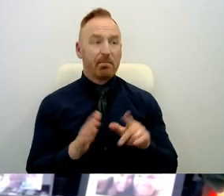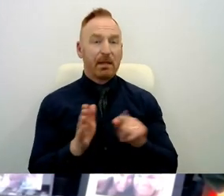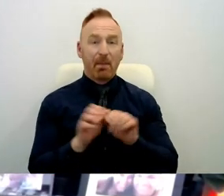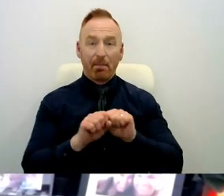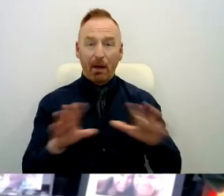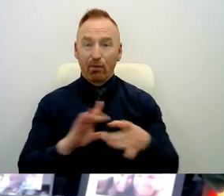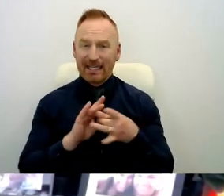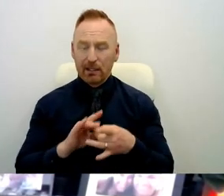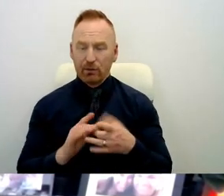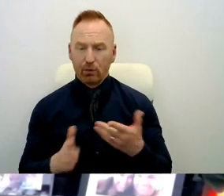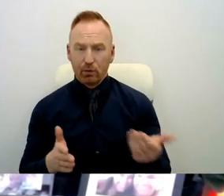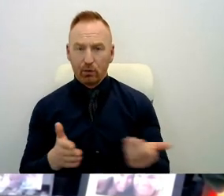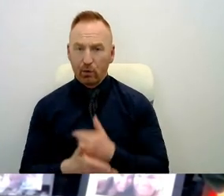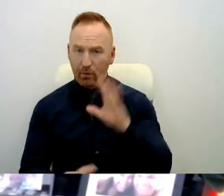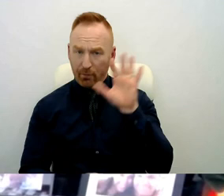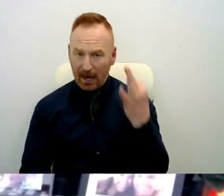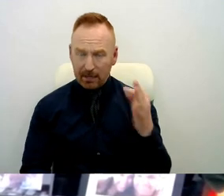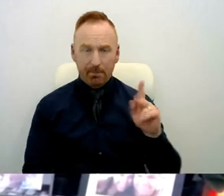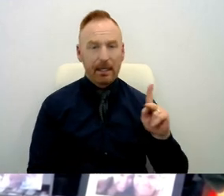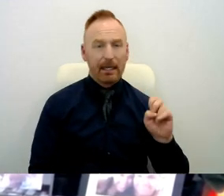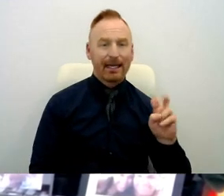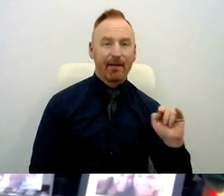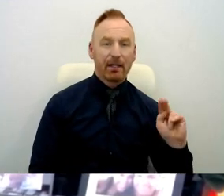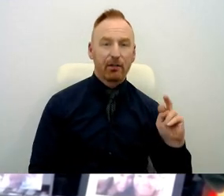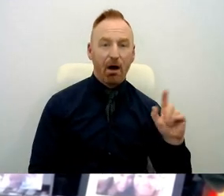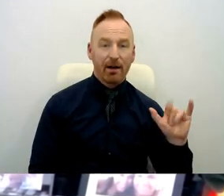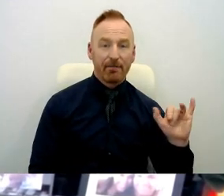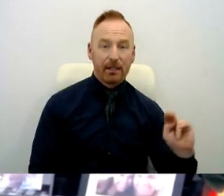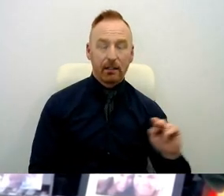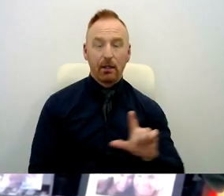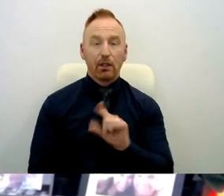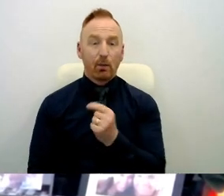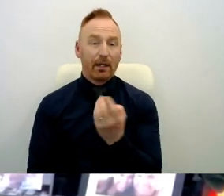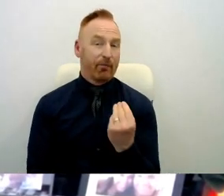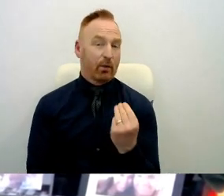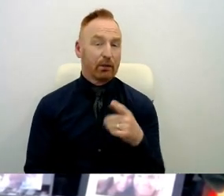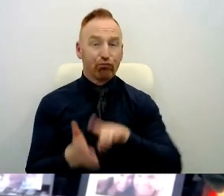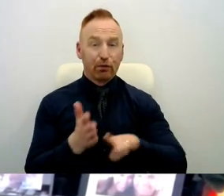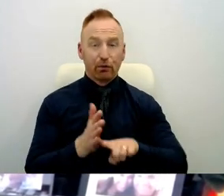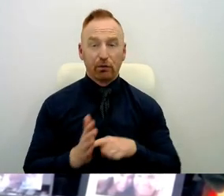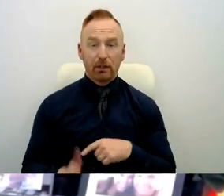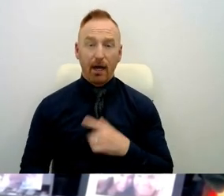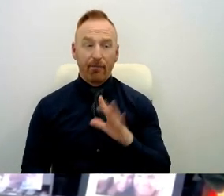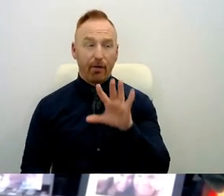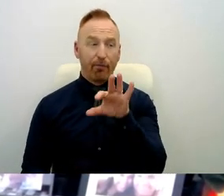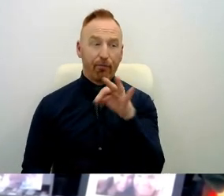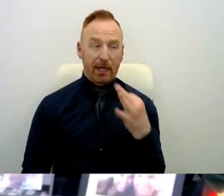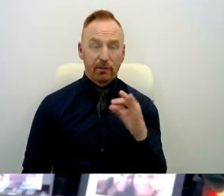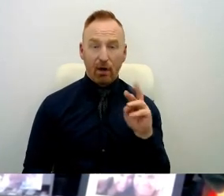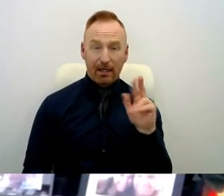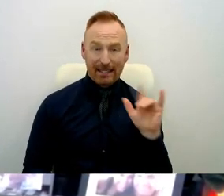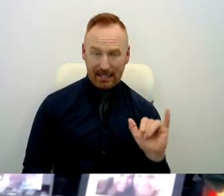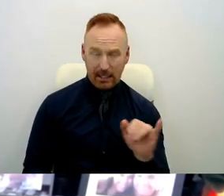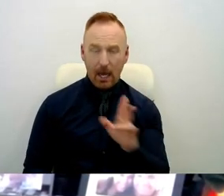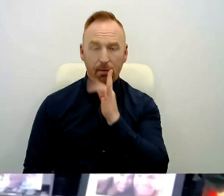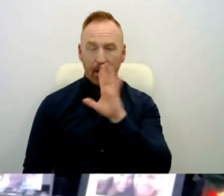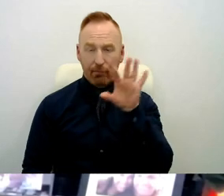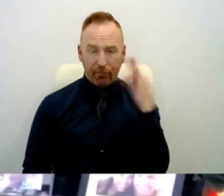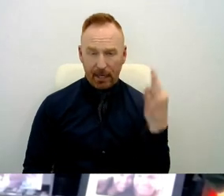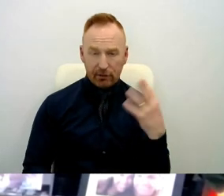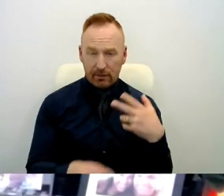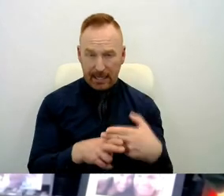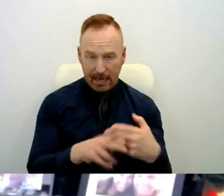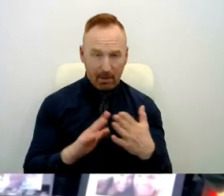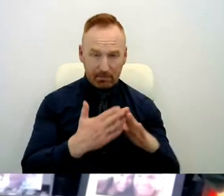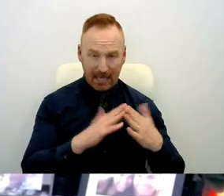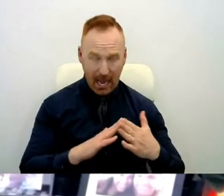sexual violence in New France, but Kevin Donovan's 2014 research on the French-owned colony of Ile Royale found